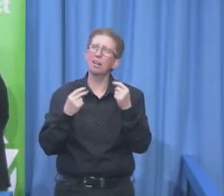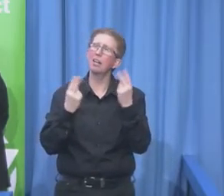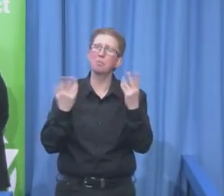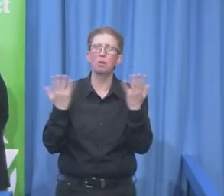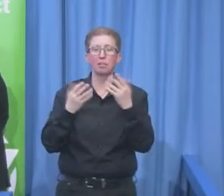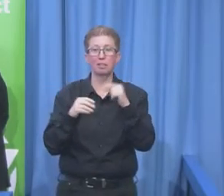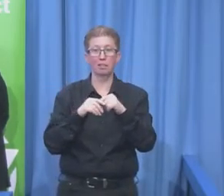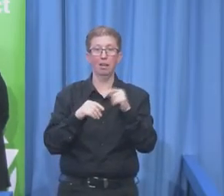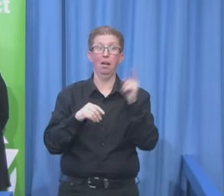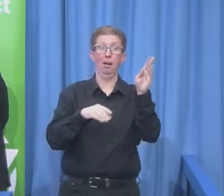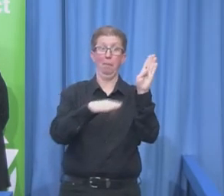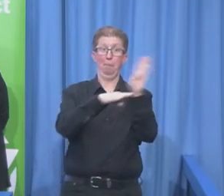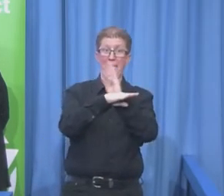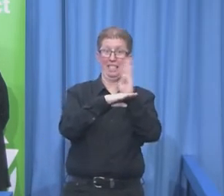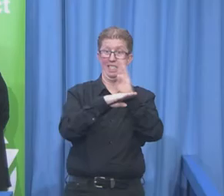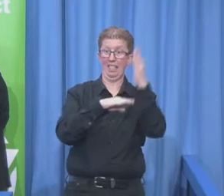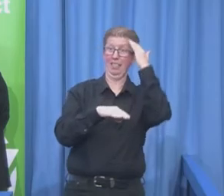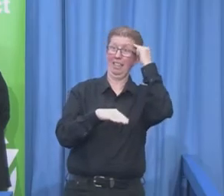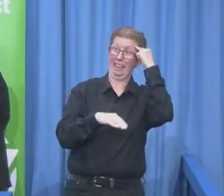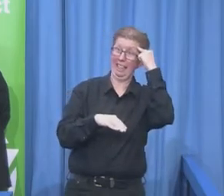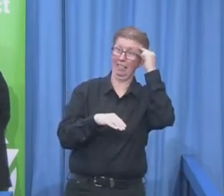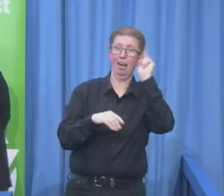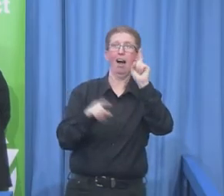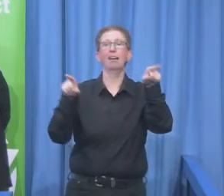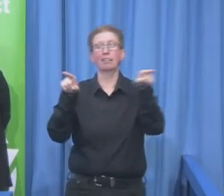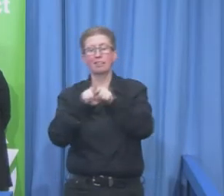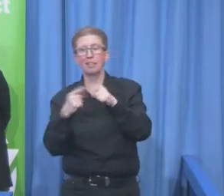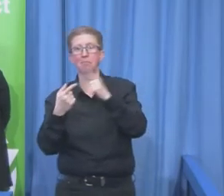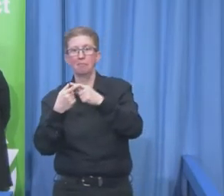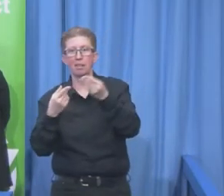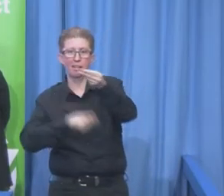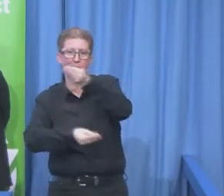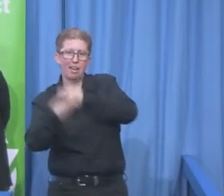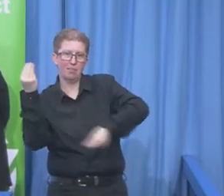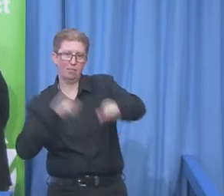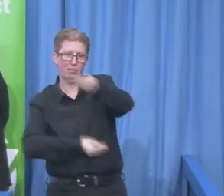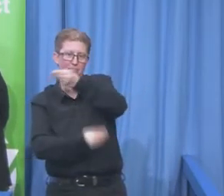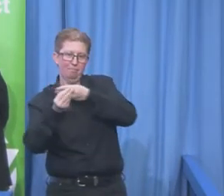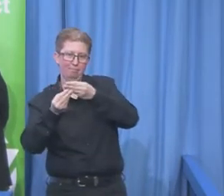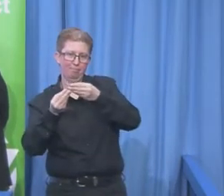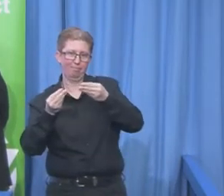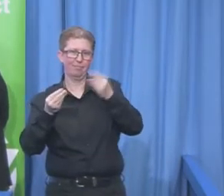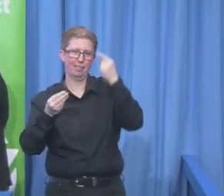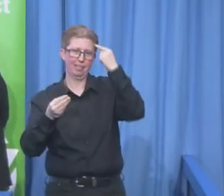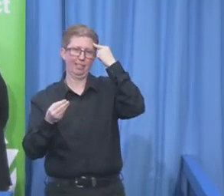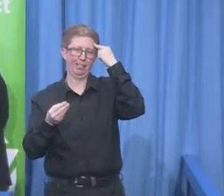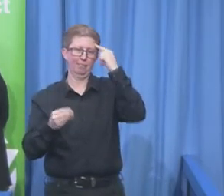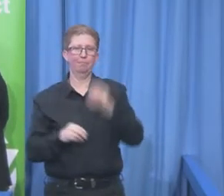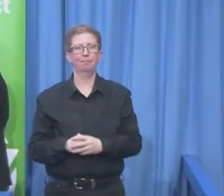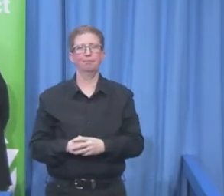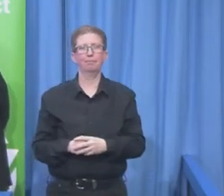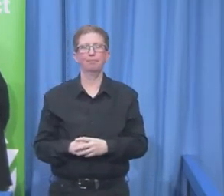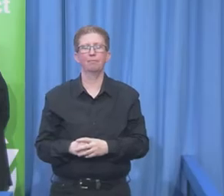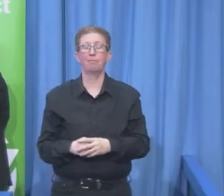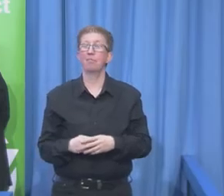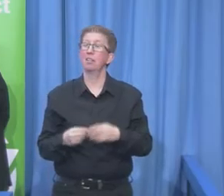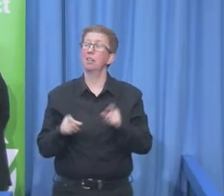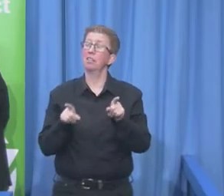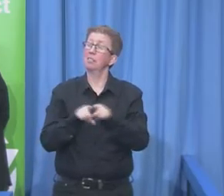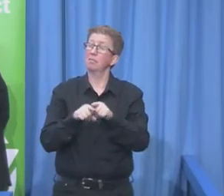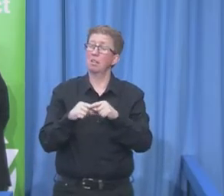three, to have a good model that can be replicated, you should be sustainable. We did not have an eye for sustainability.